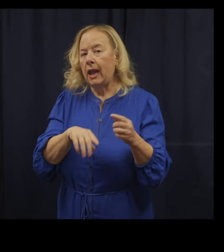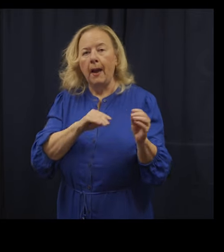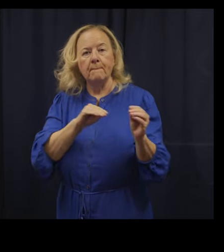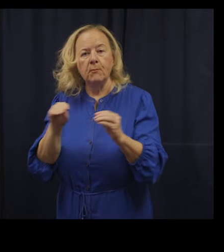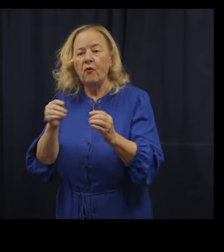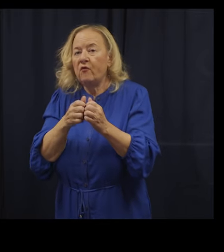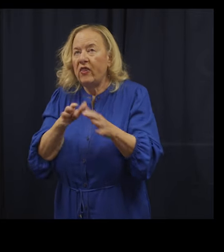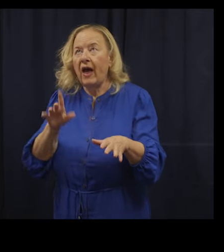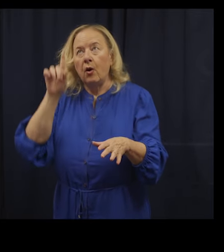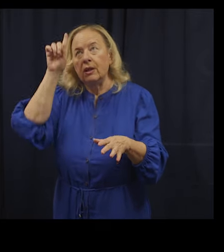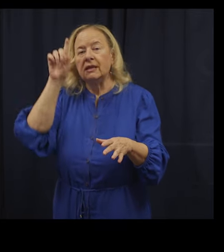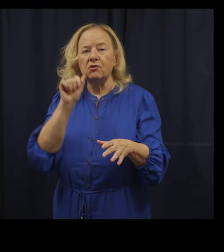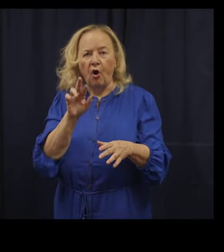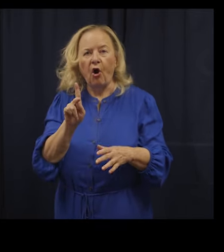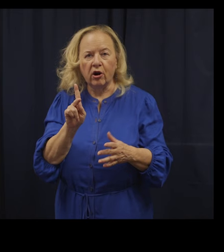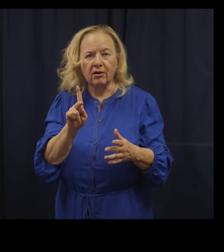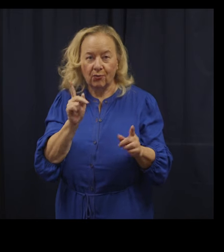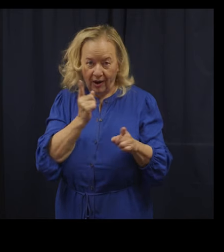it, right?